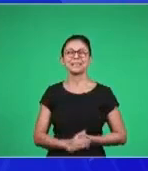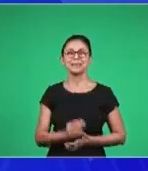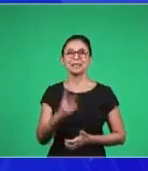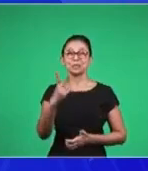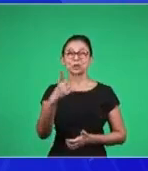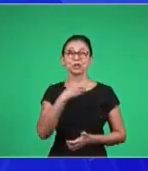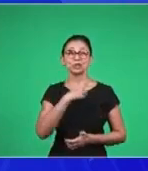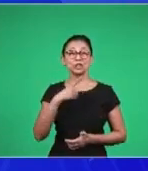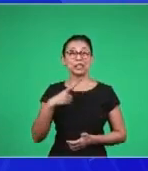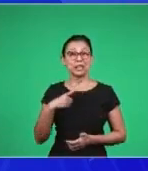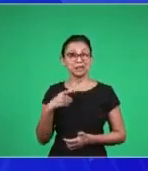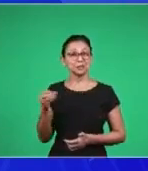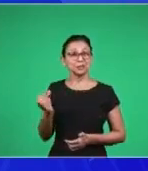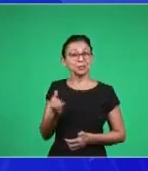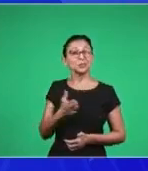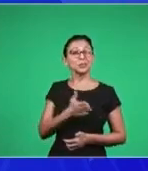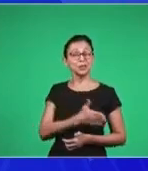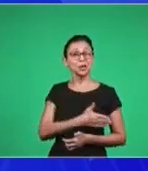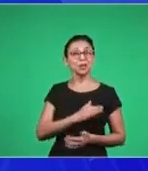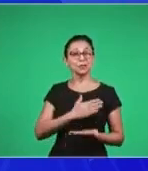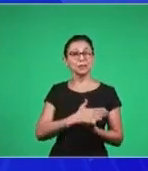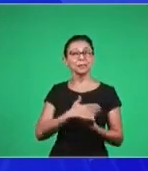and there two new deacons